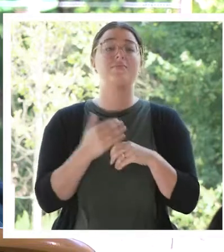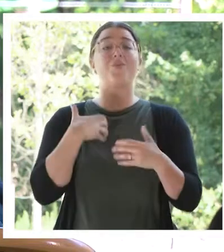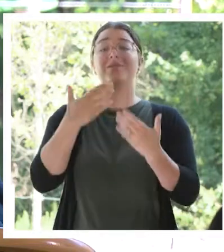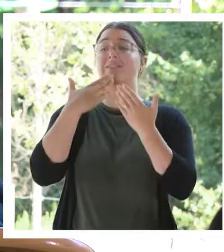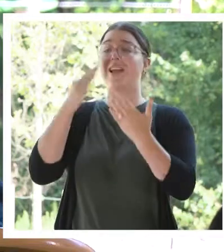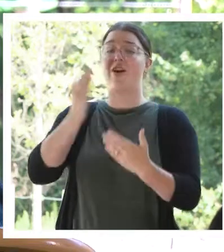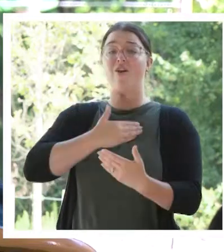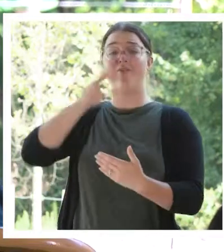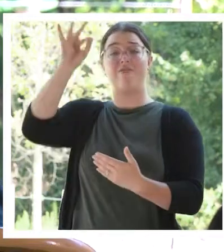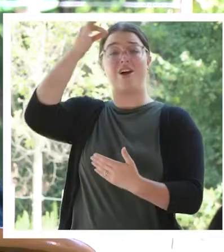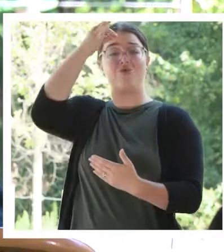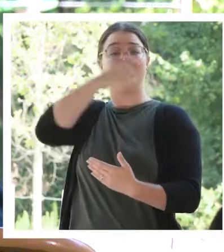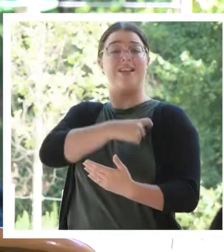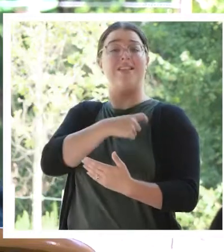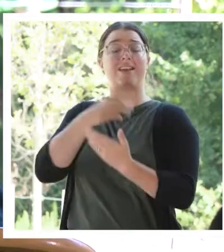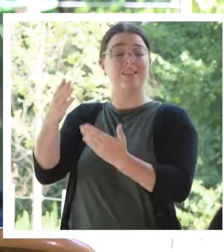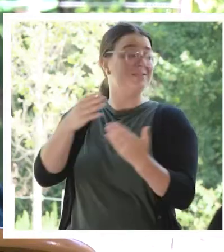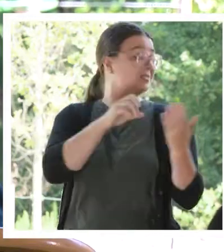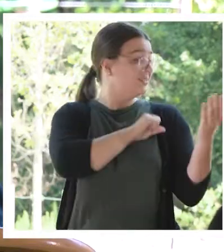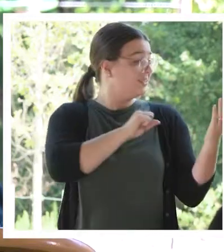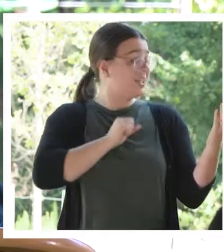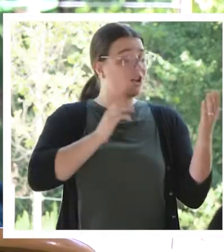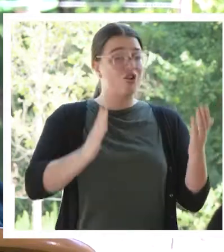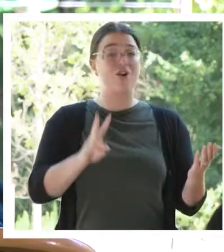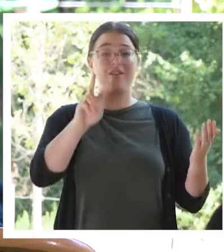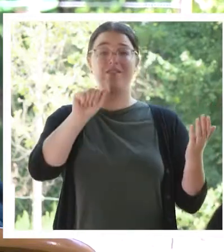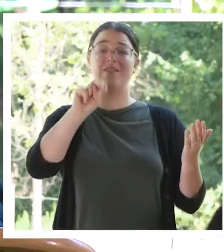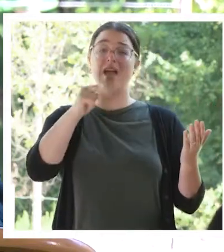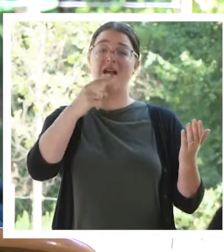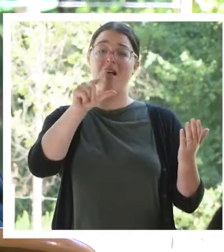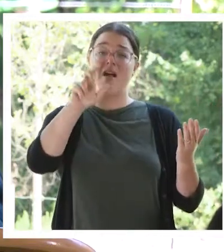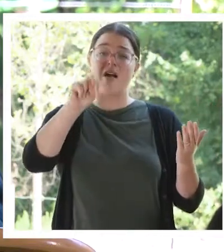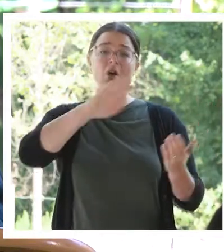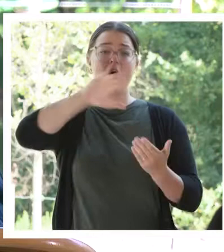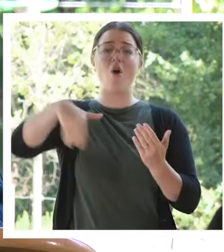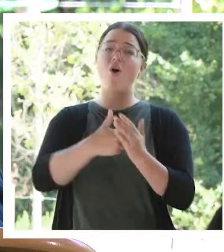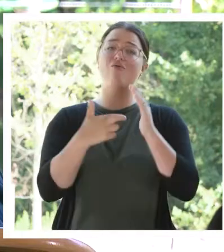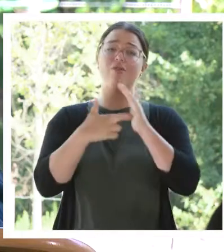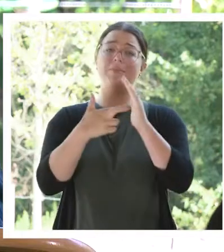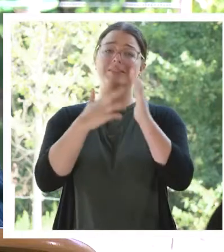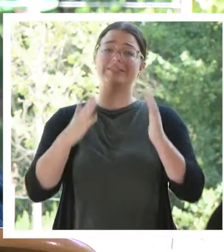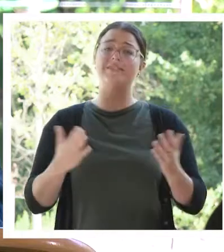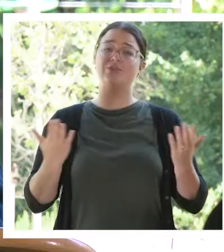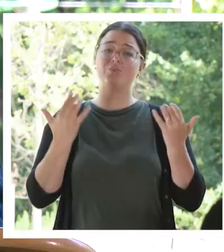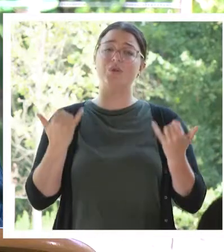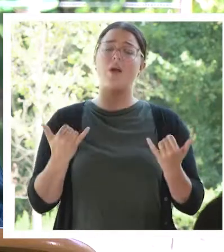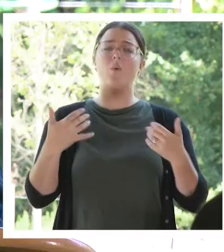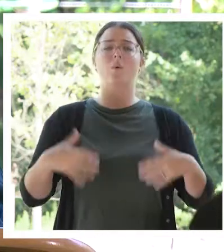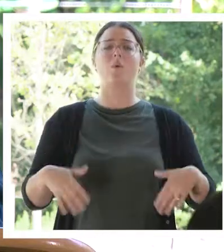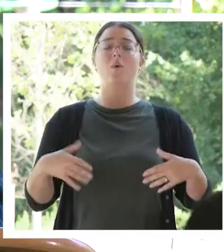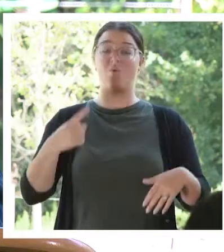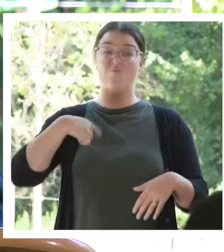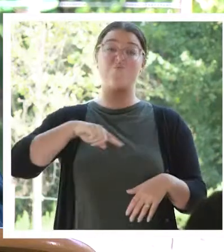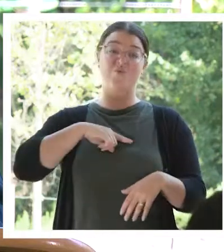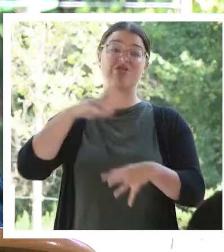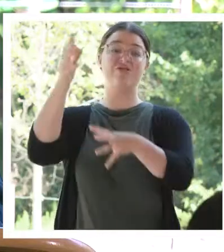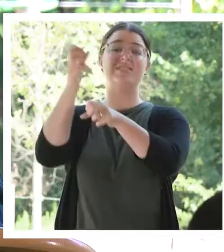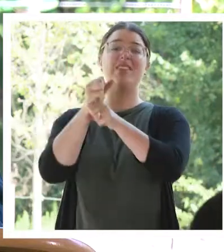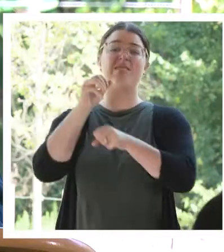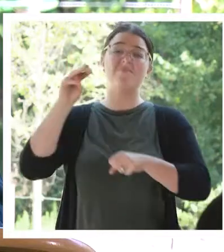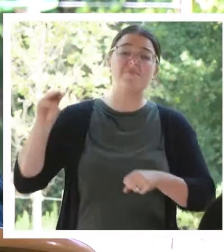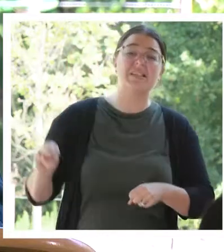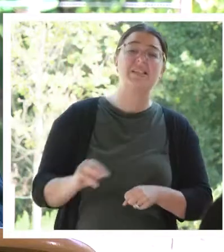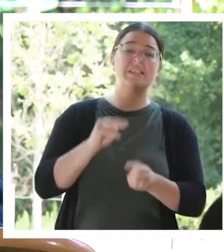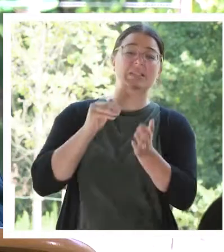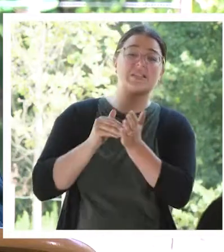delegation, certainly to Senator Van Hollen and to all of our representatives here today. We received millions of dollars in aid